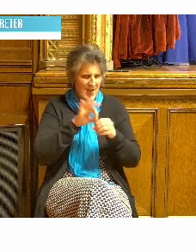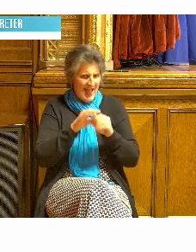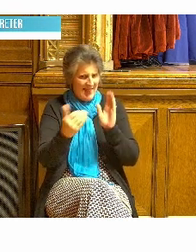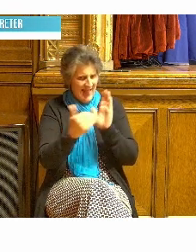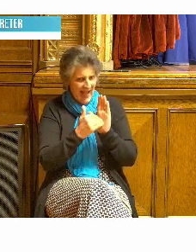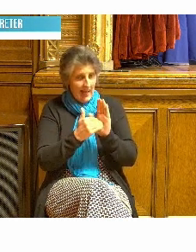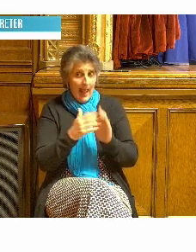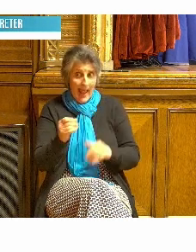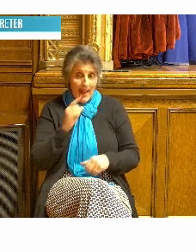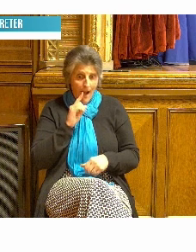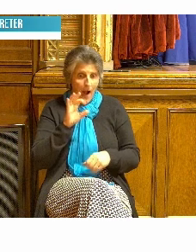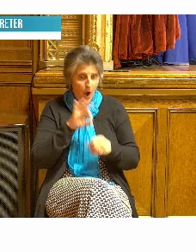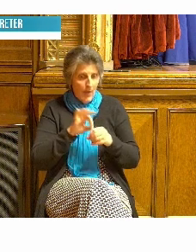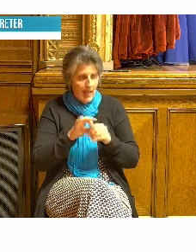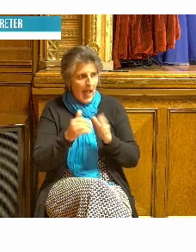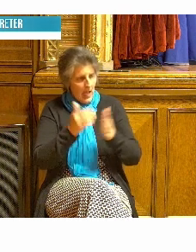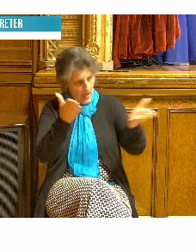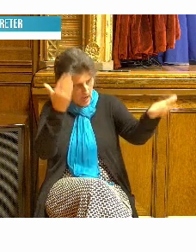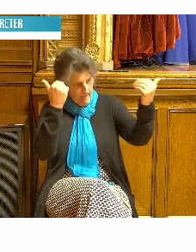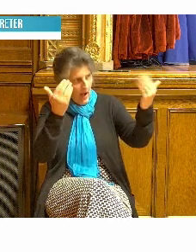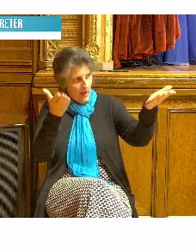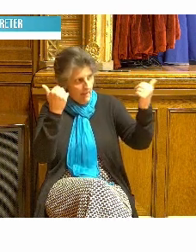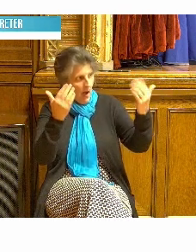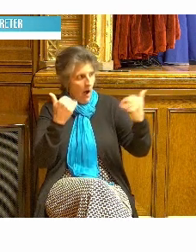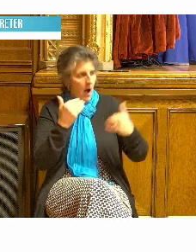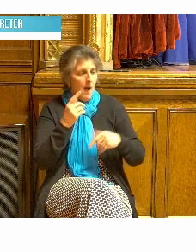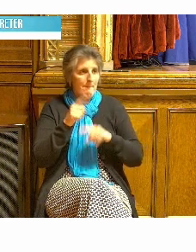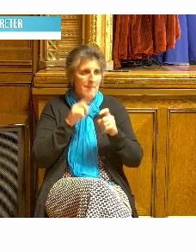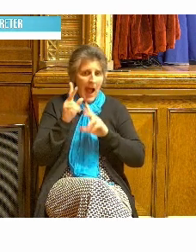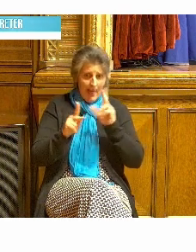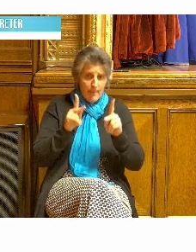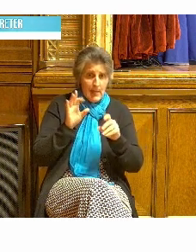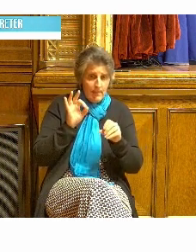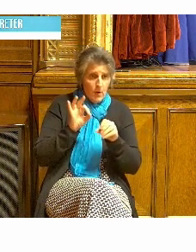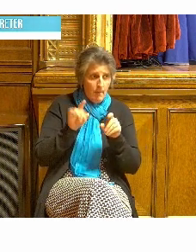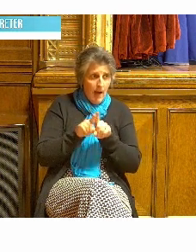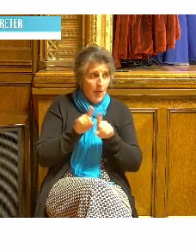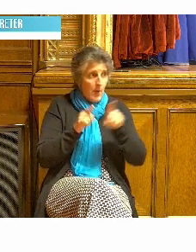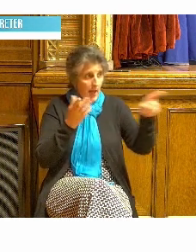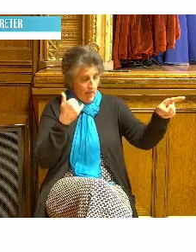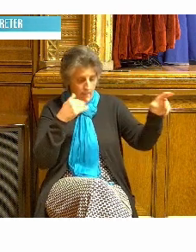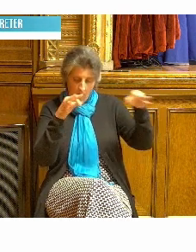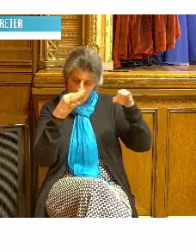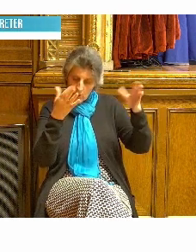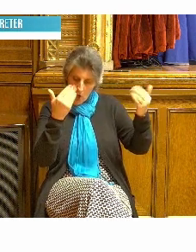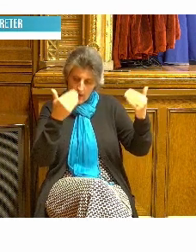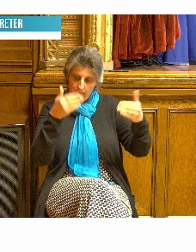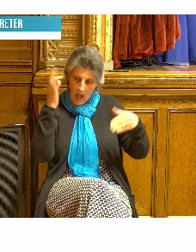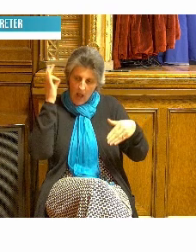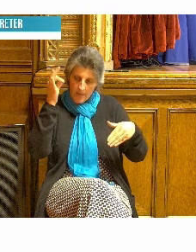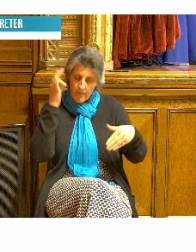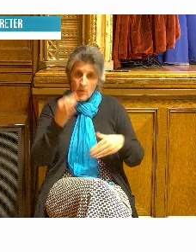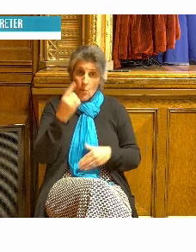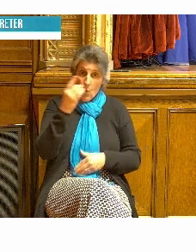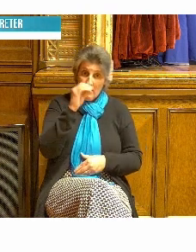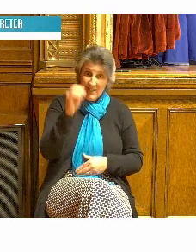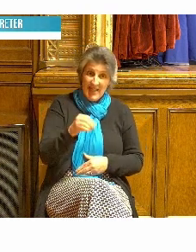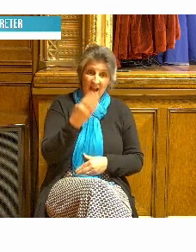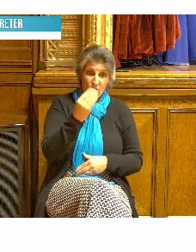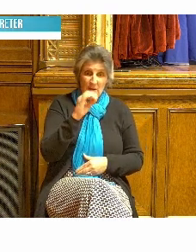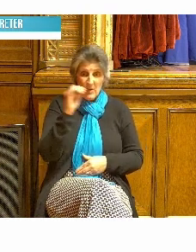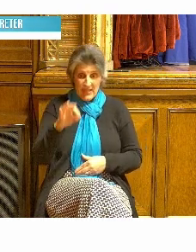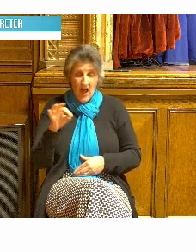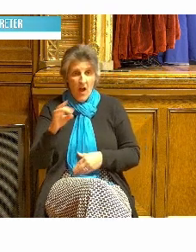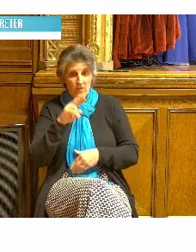are reelected. Come on, talk about By the people, by the way. it. Talk about 1% of 14% of